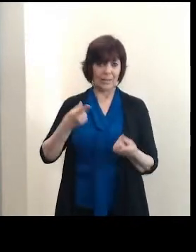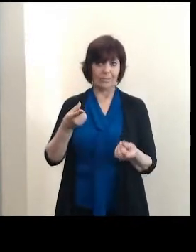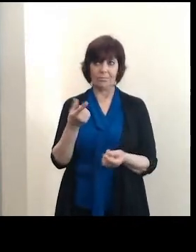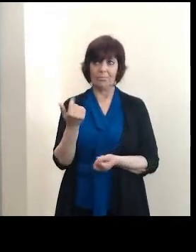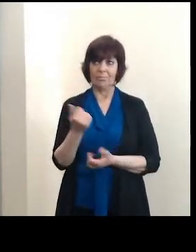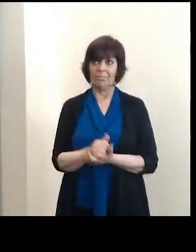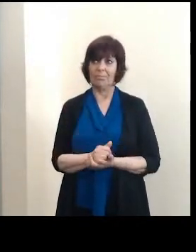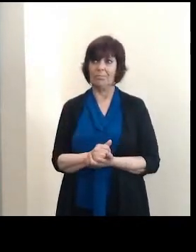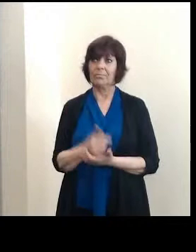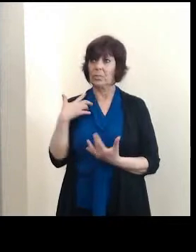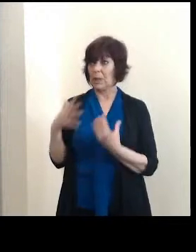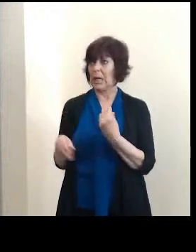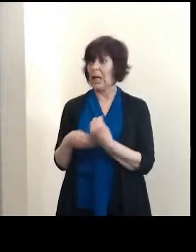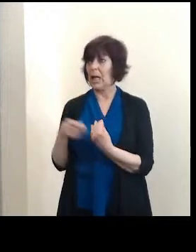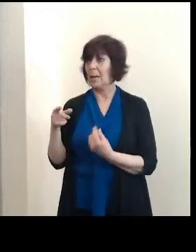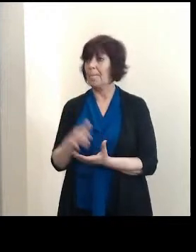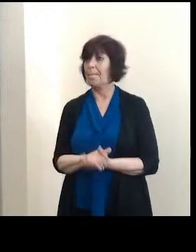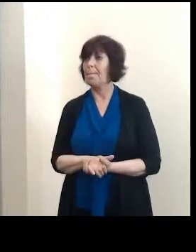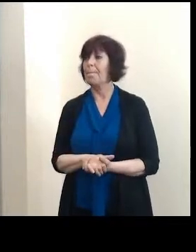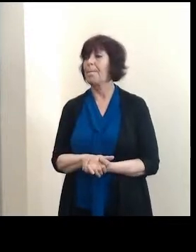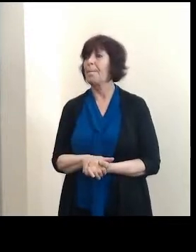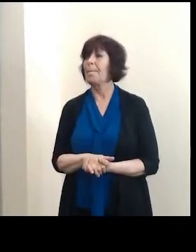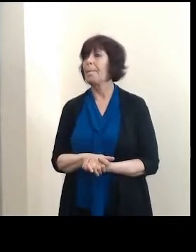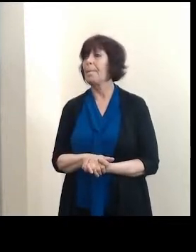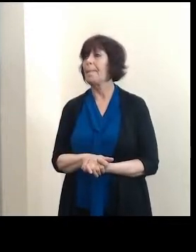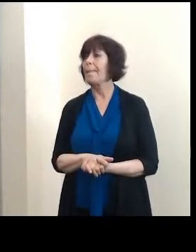anything? Sure.